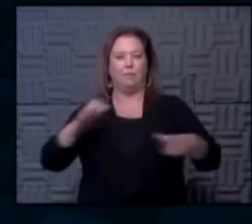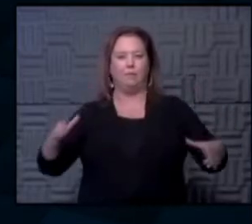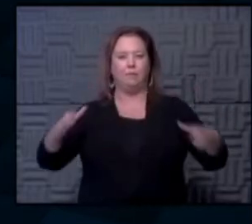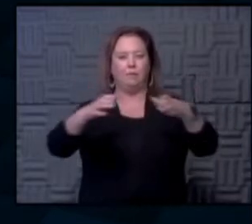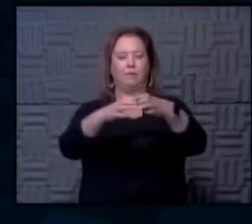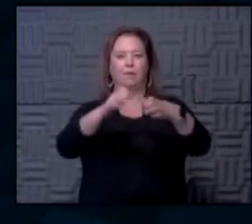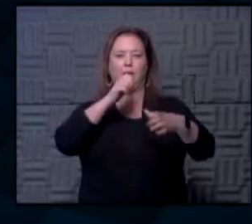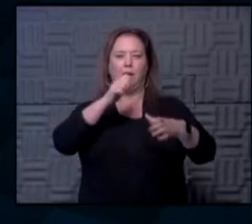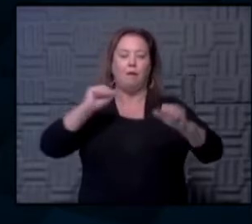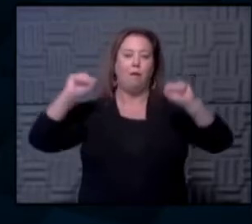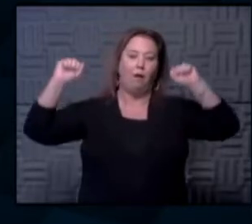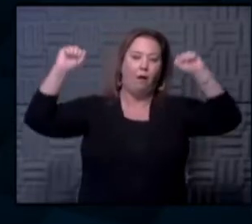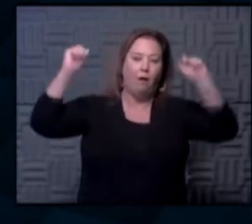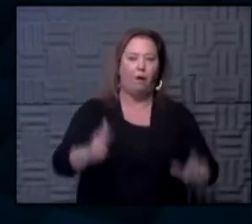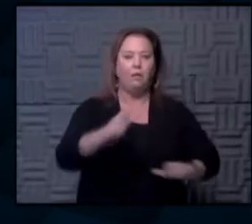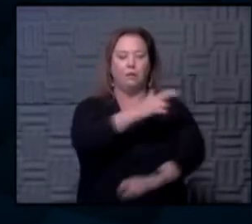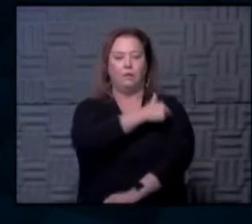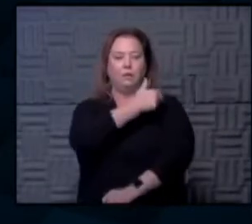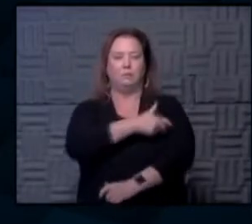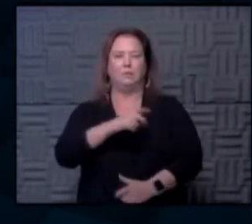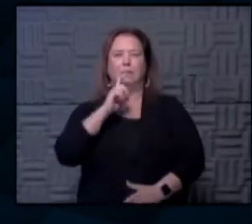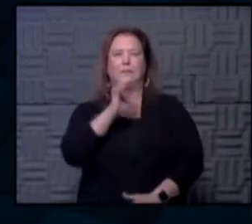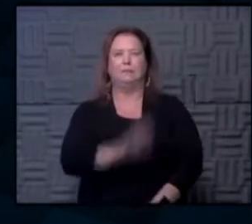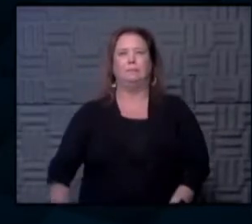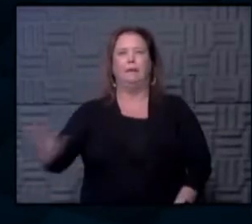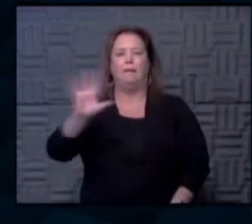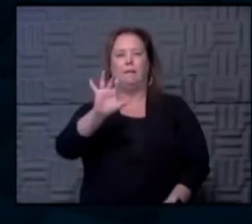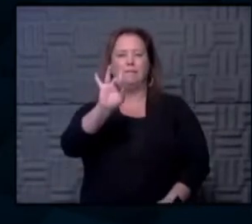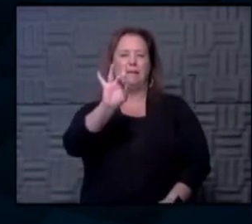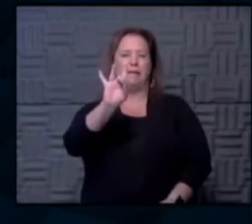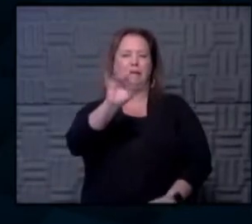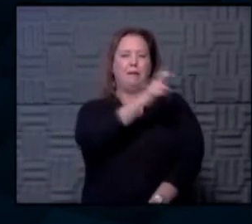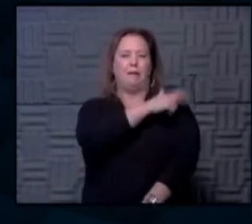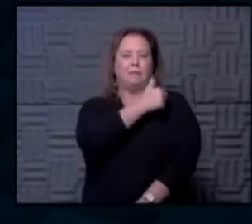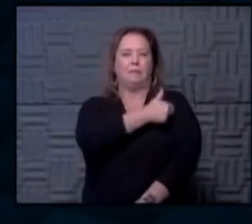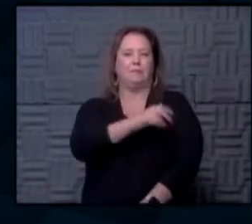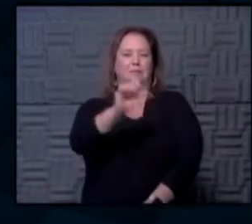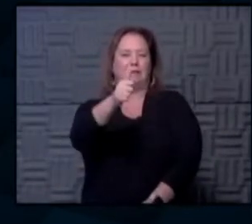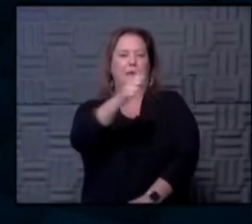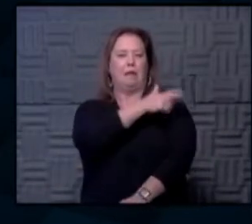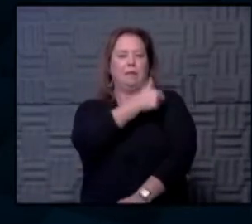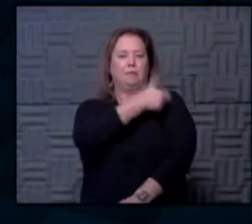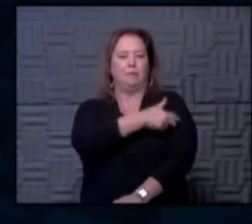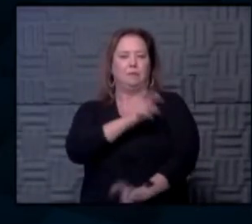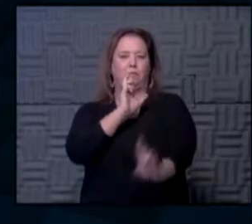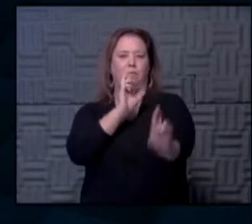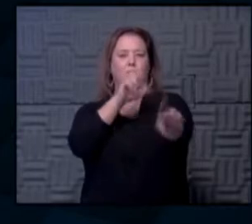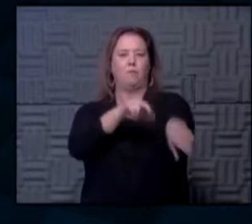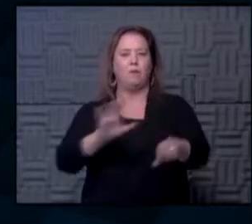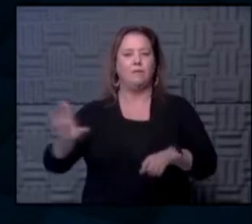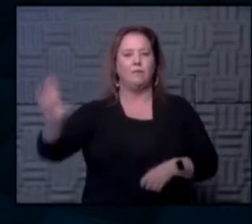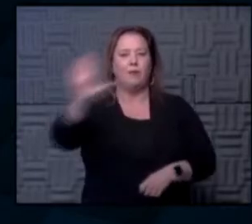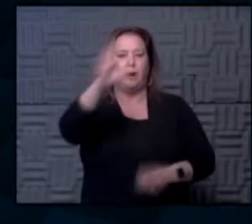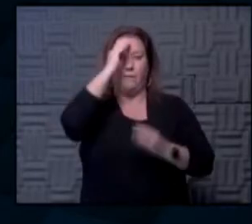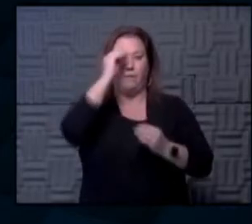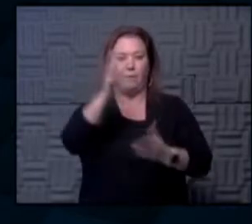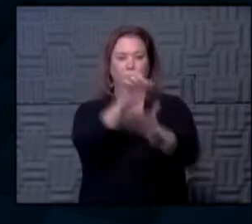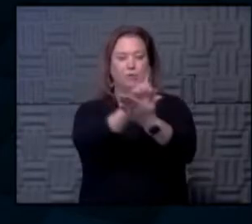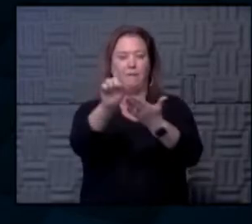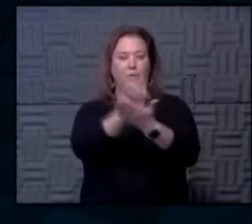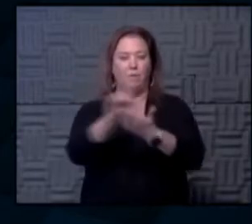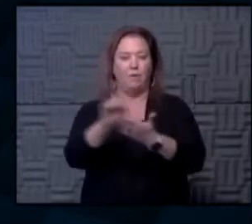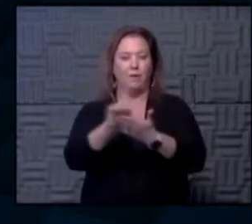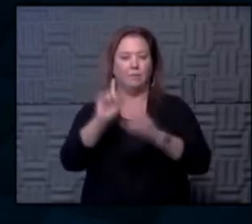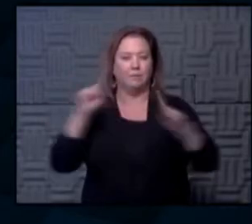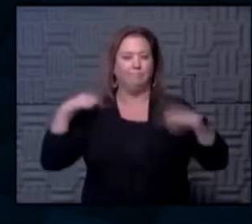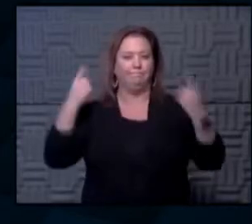the actual complete number. It's a group of maybe 8 or so hospitals, 10 hospitals that have been sharing this information every week